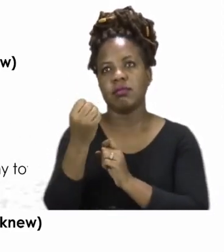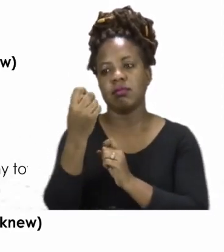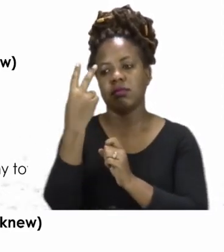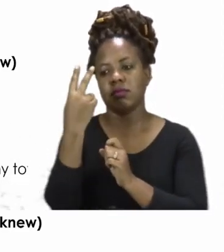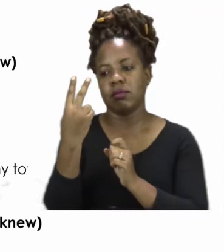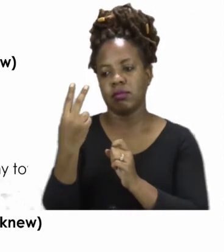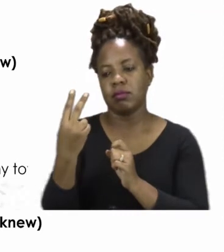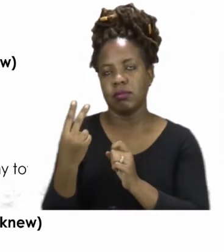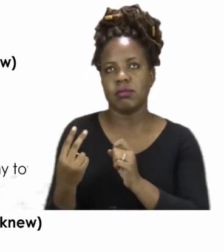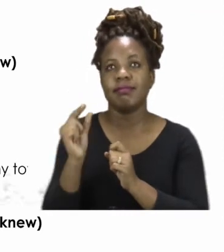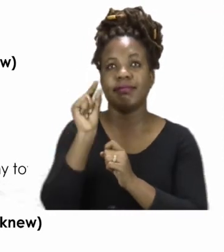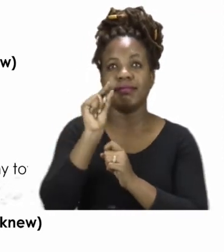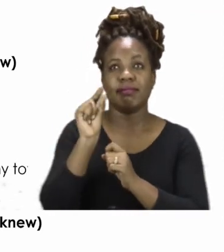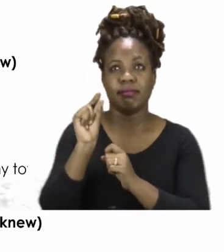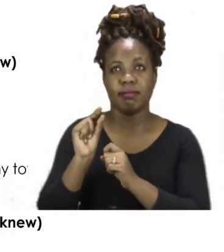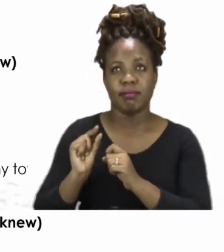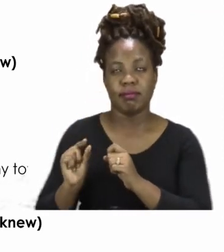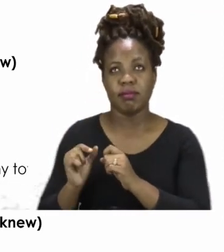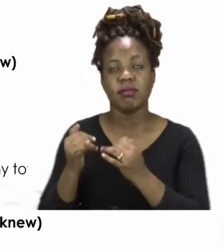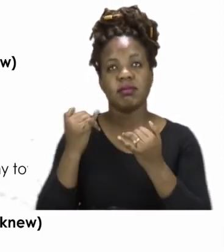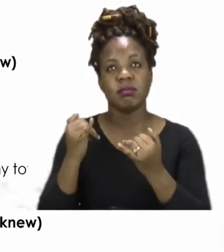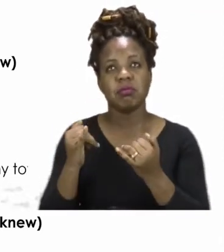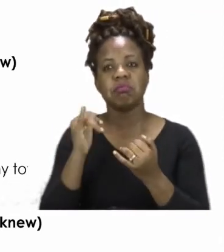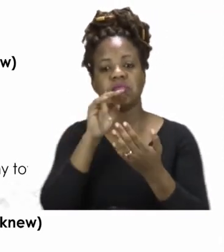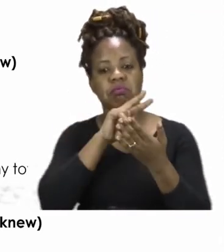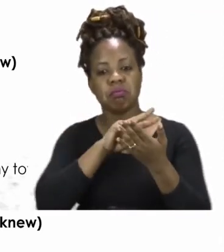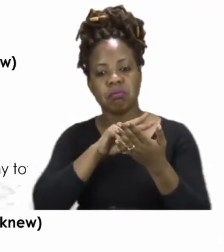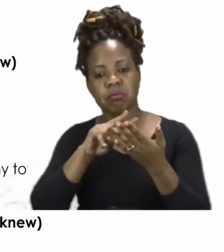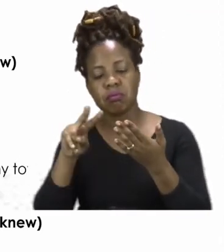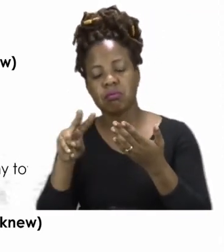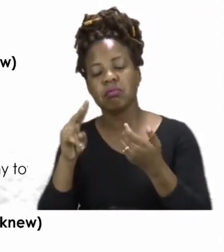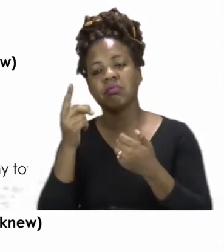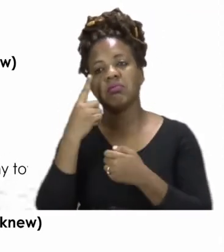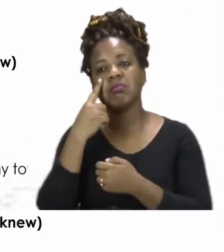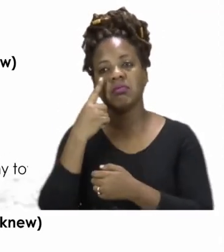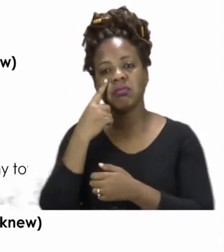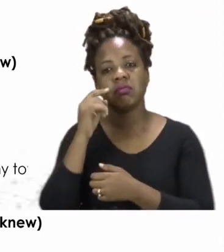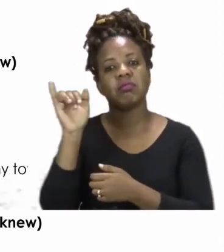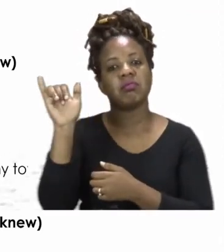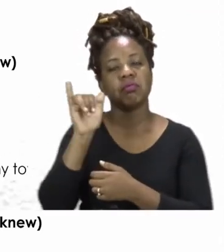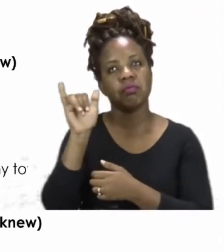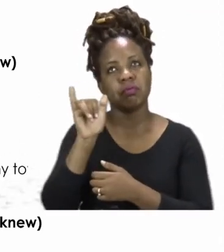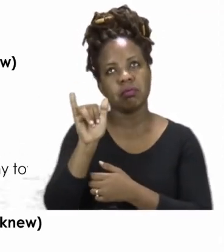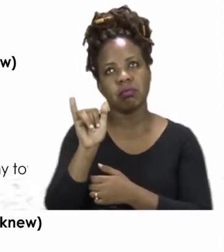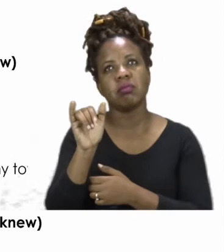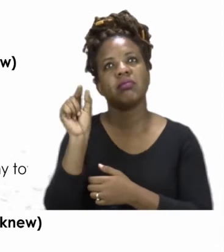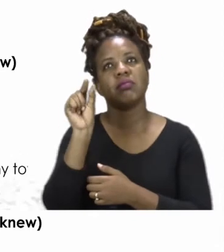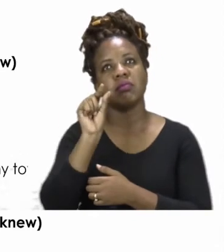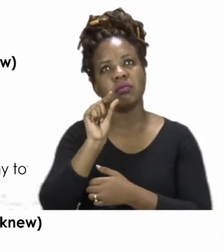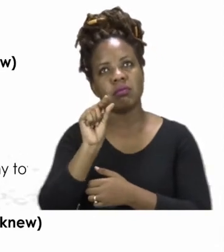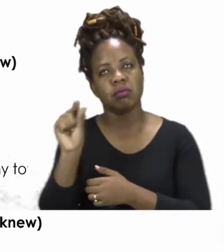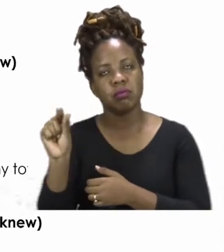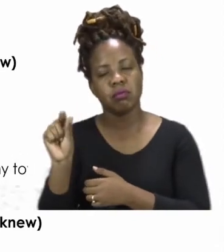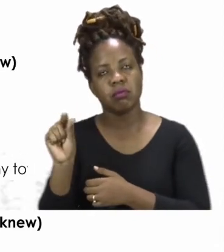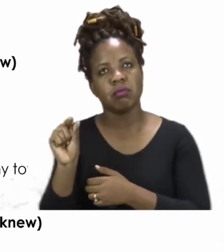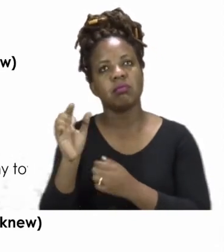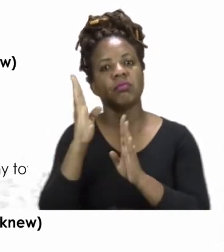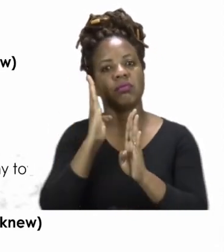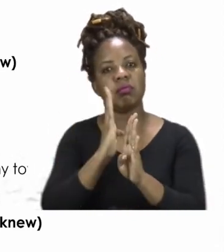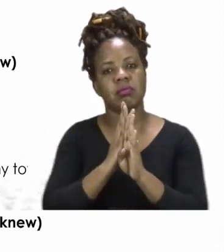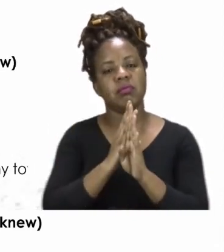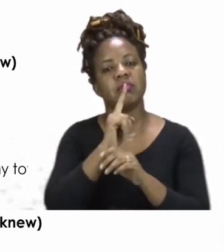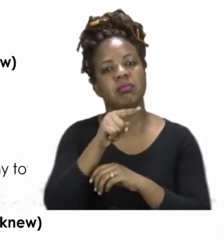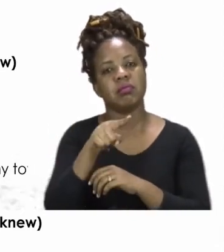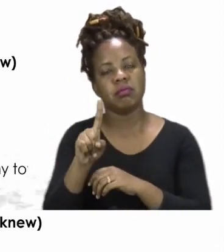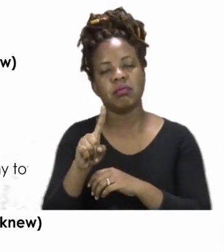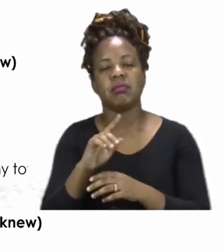Sounds turn into words, and those words can be used to make a sentence.